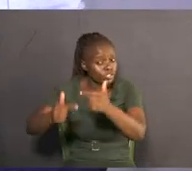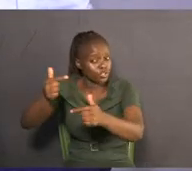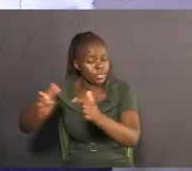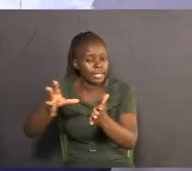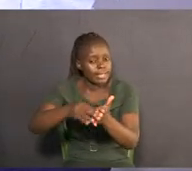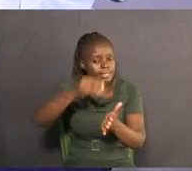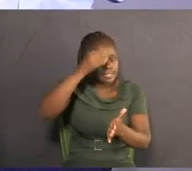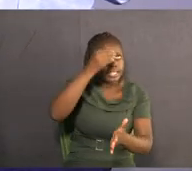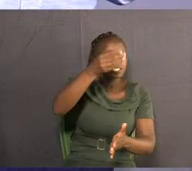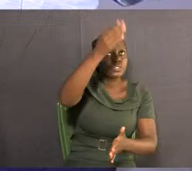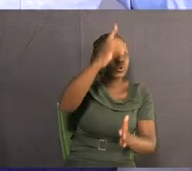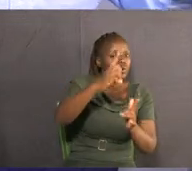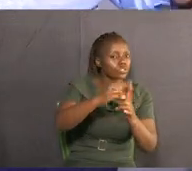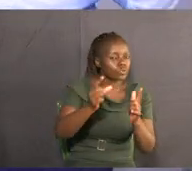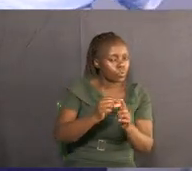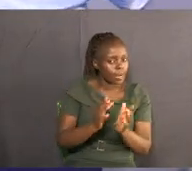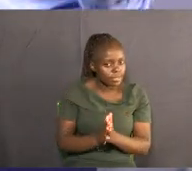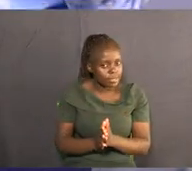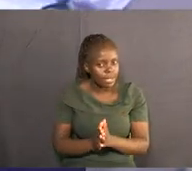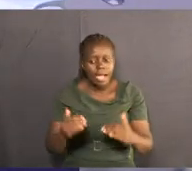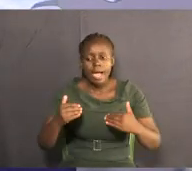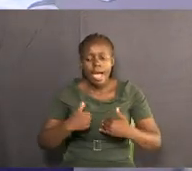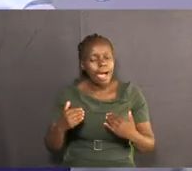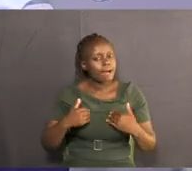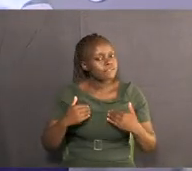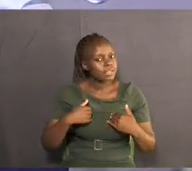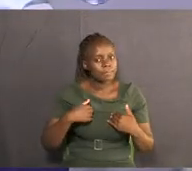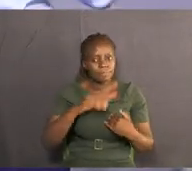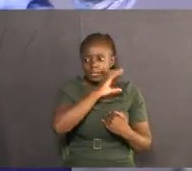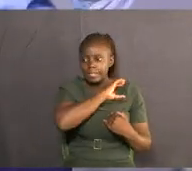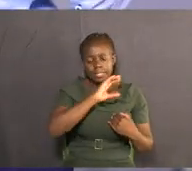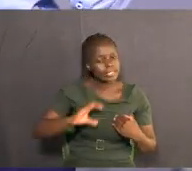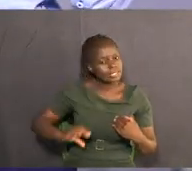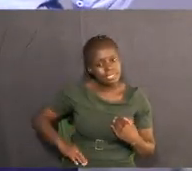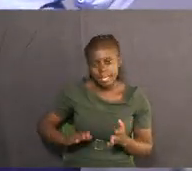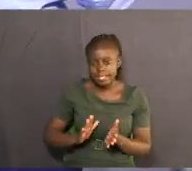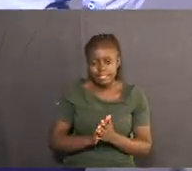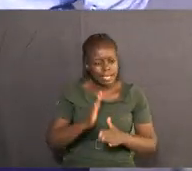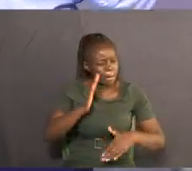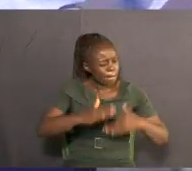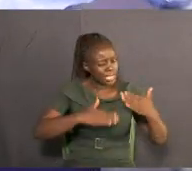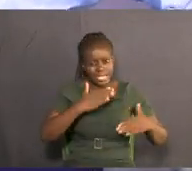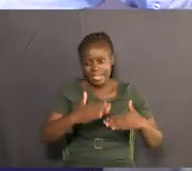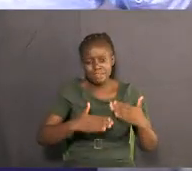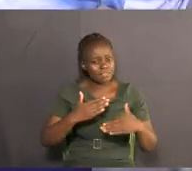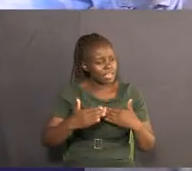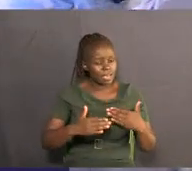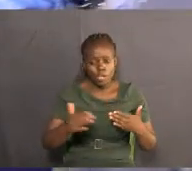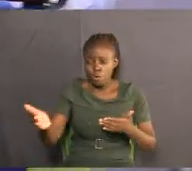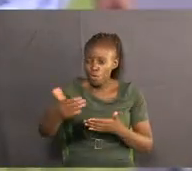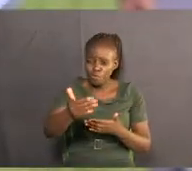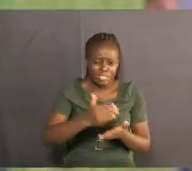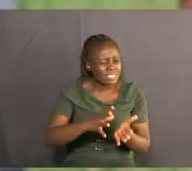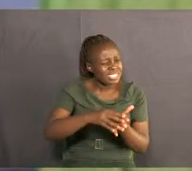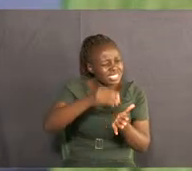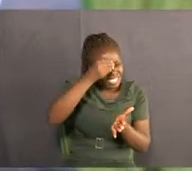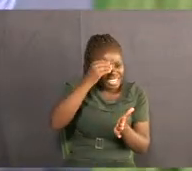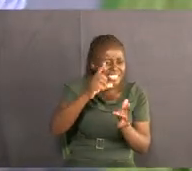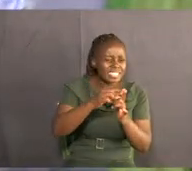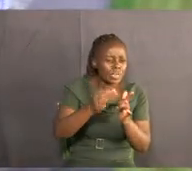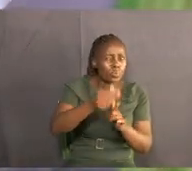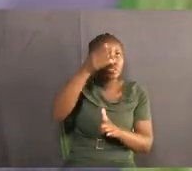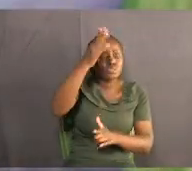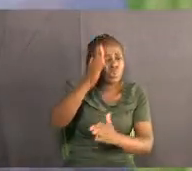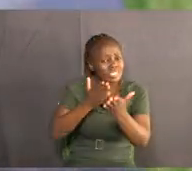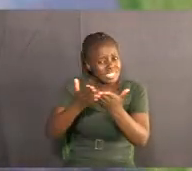word, having those Christian disciplines that we have of giving, studying the word of God, serving